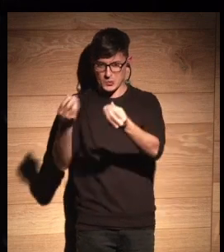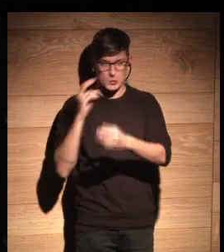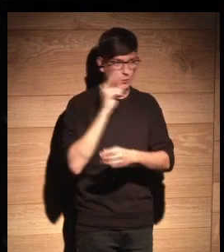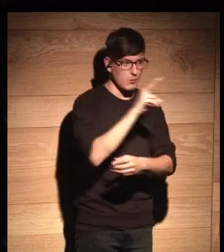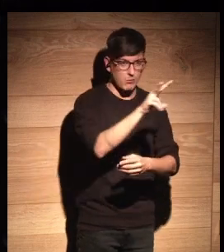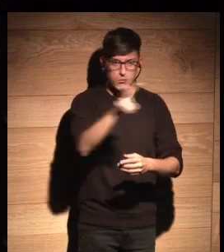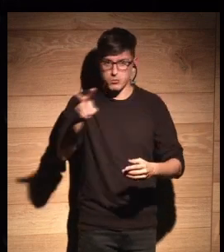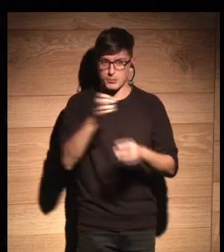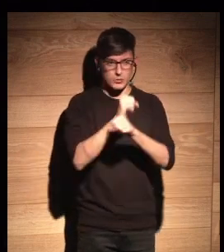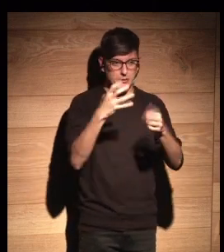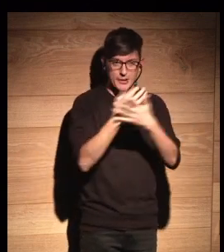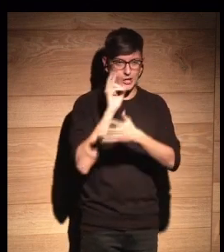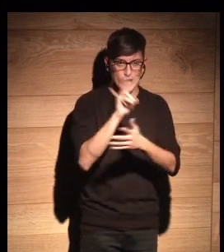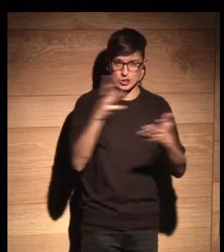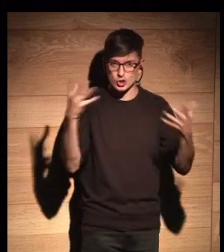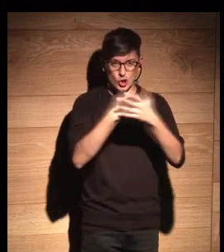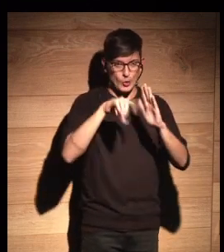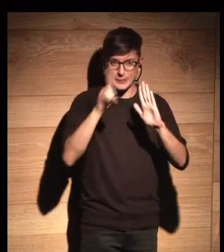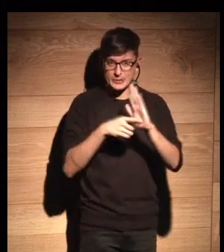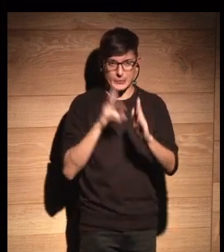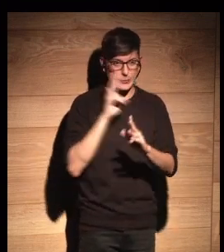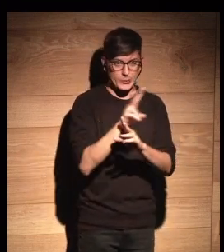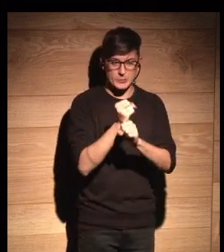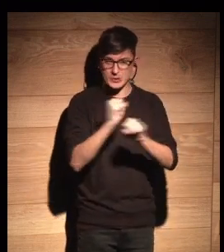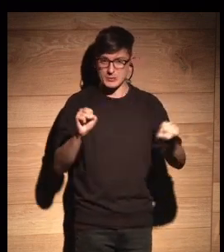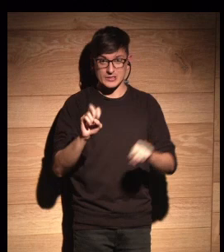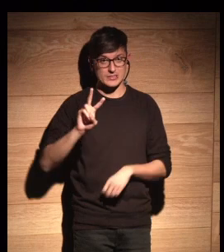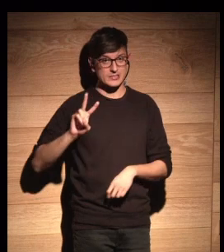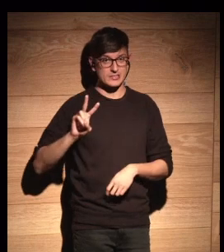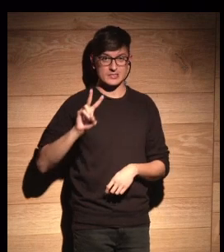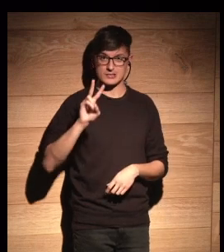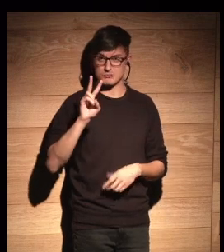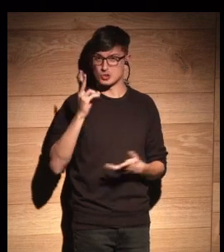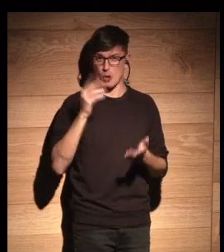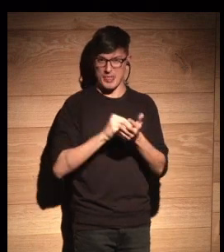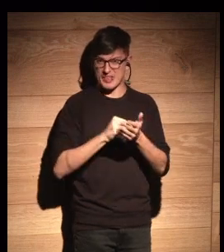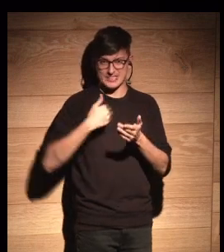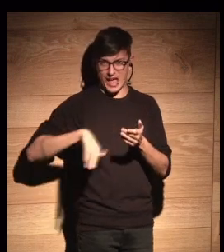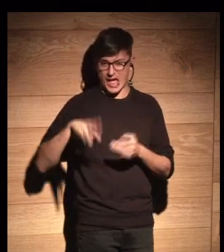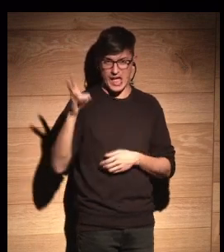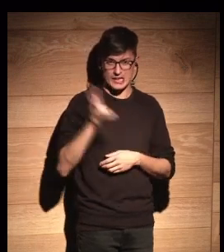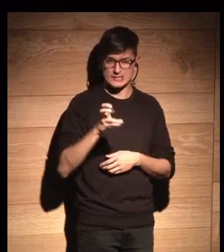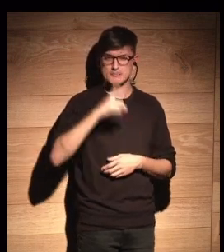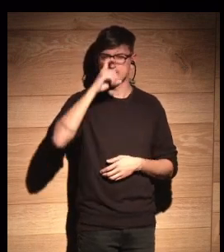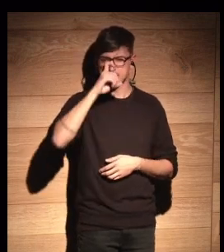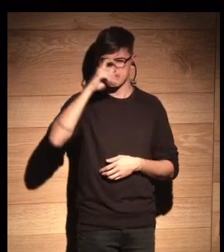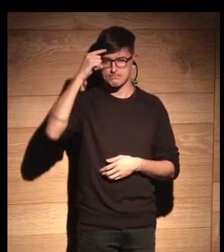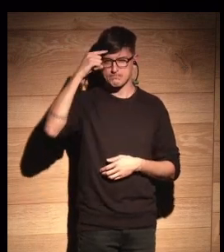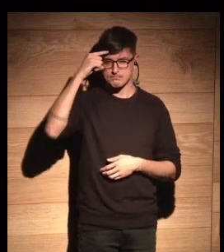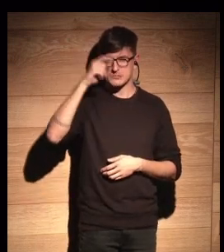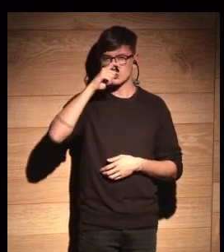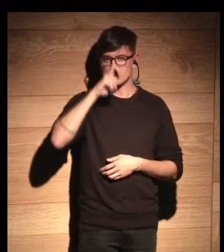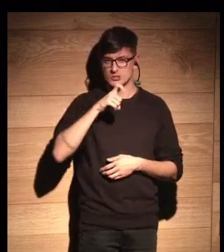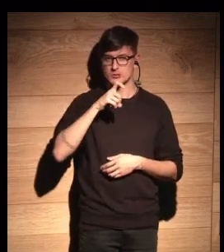second time here to stay on the stage, because I remember we had these eyes wide open 100 years of Leica photography